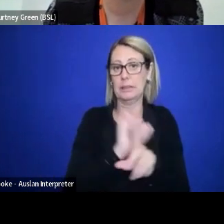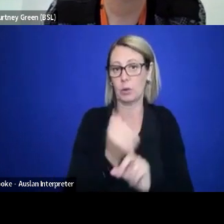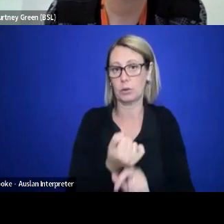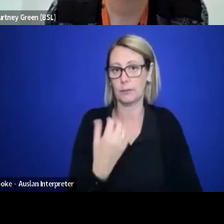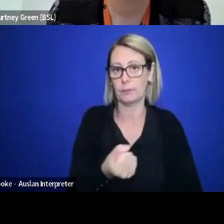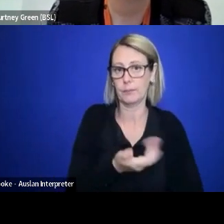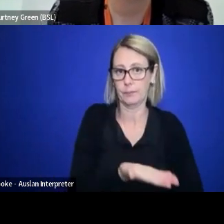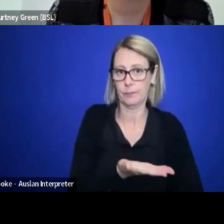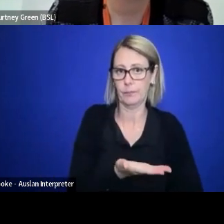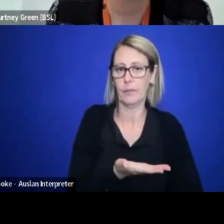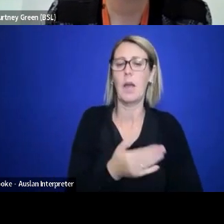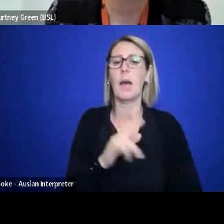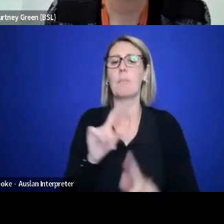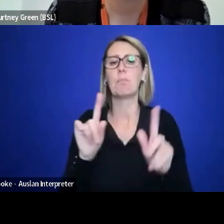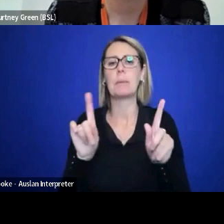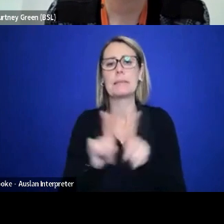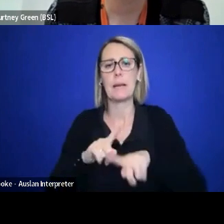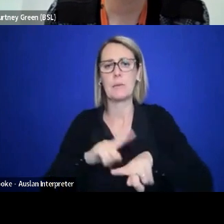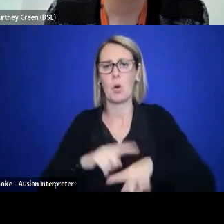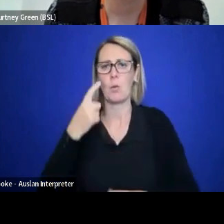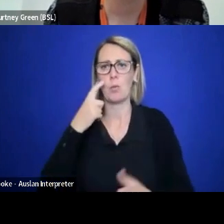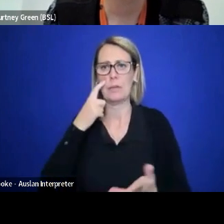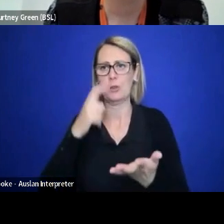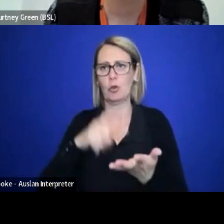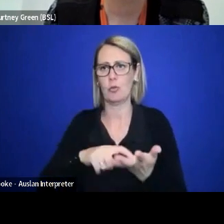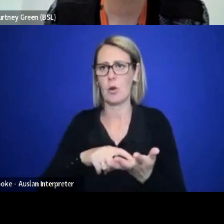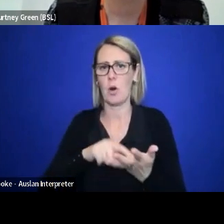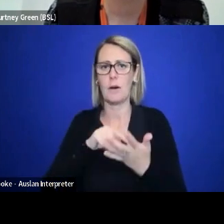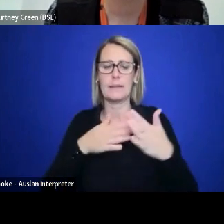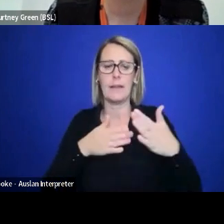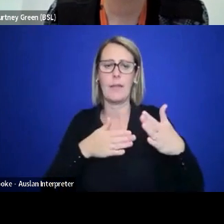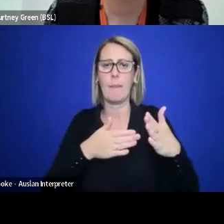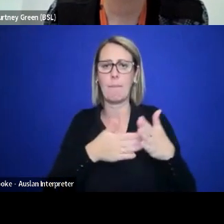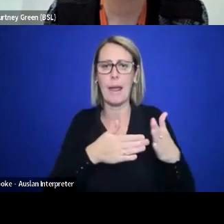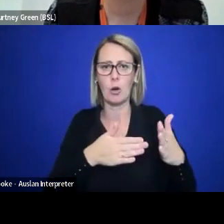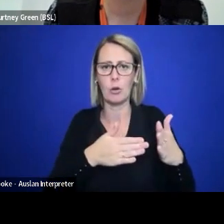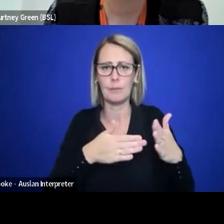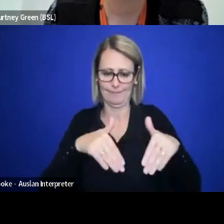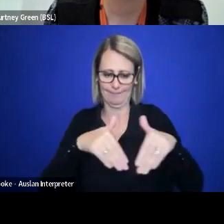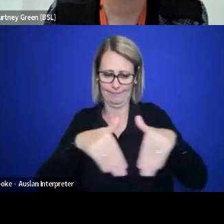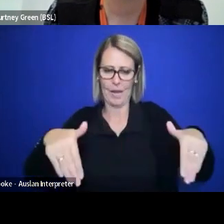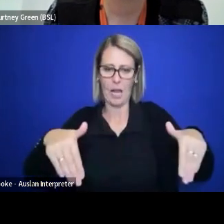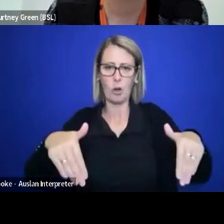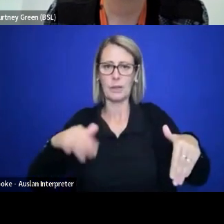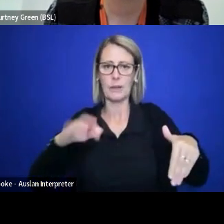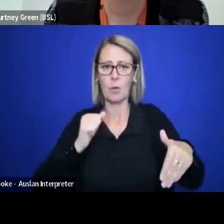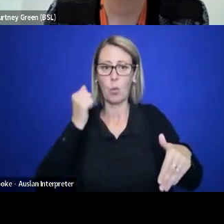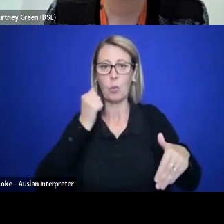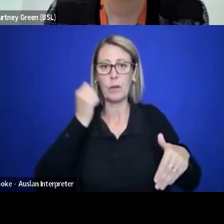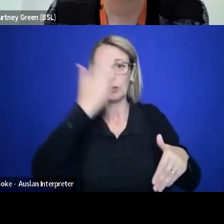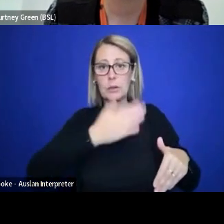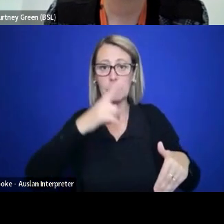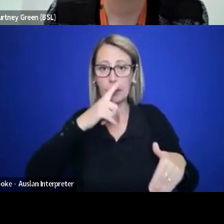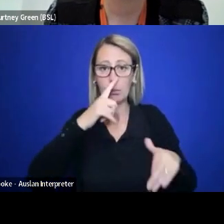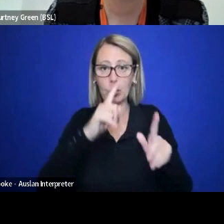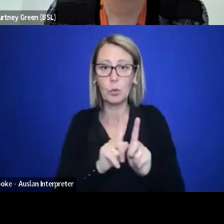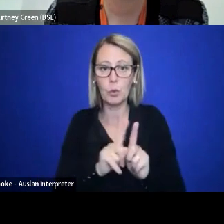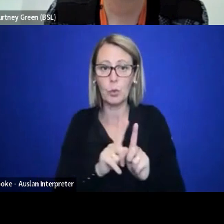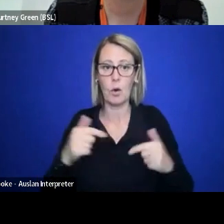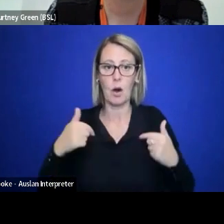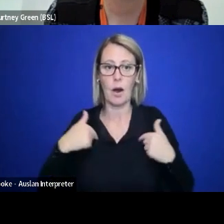also need to recognise that the boundaries for Indigenous people too. So I'm